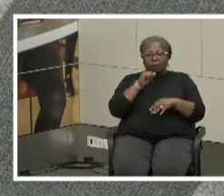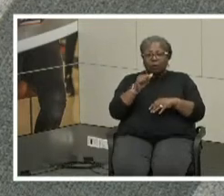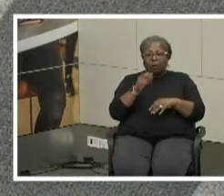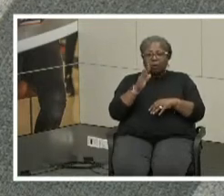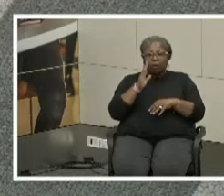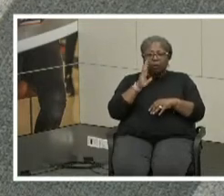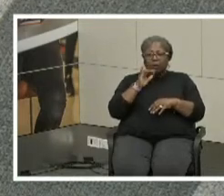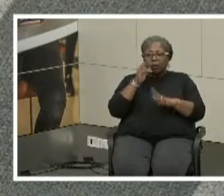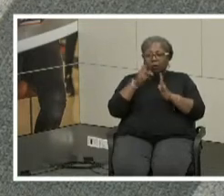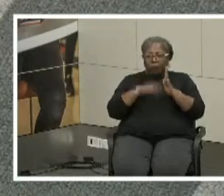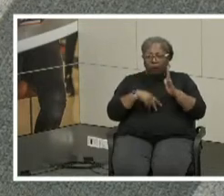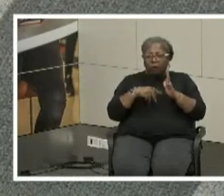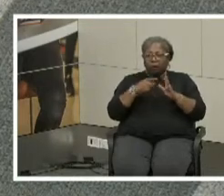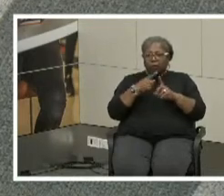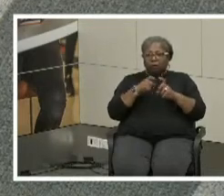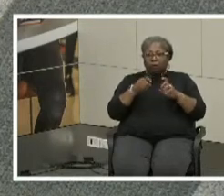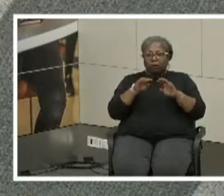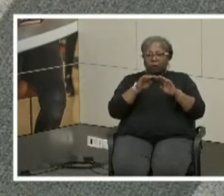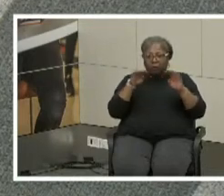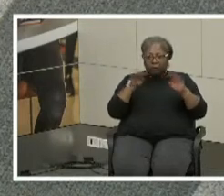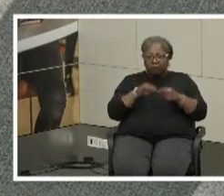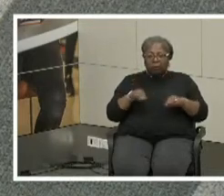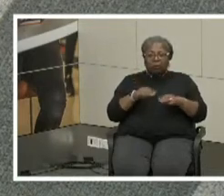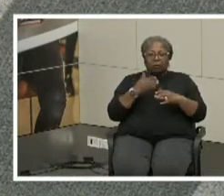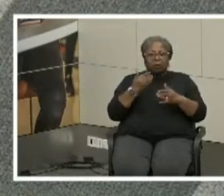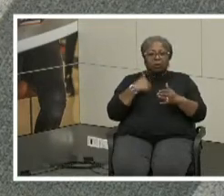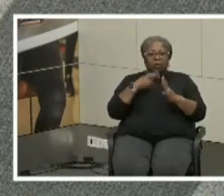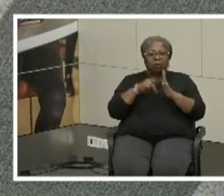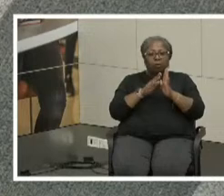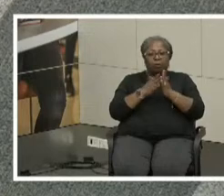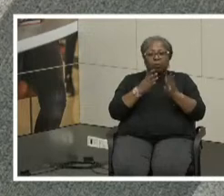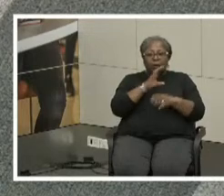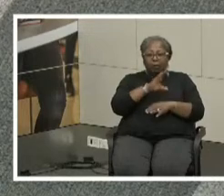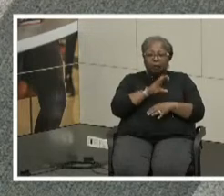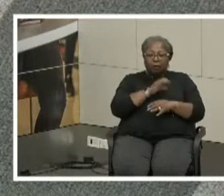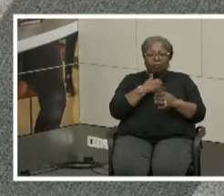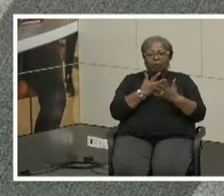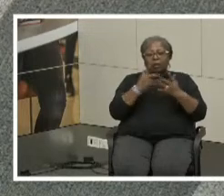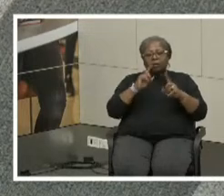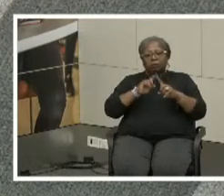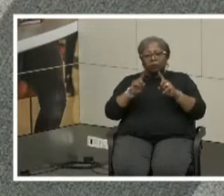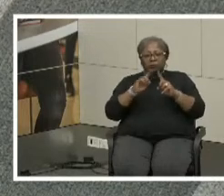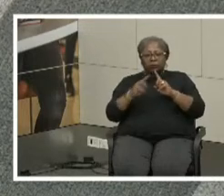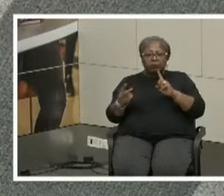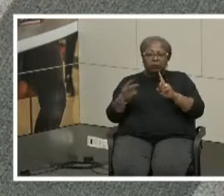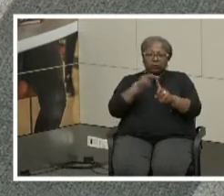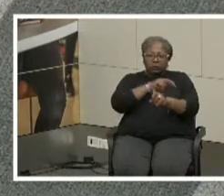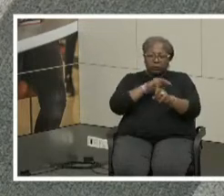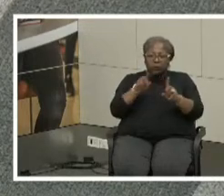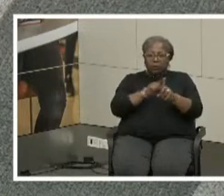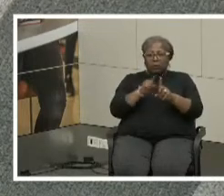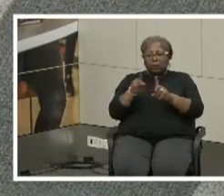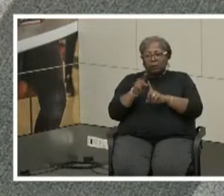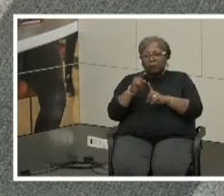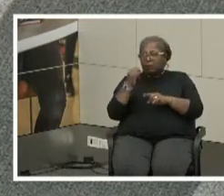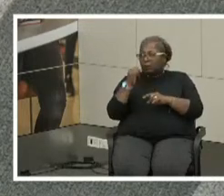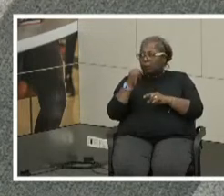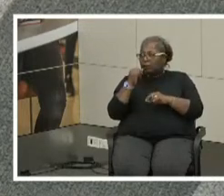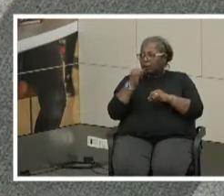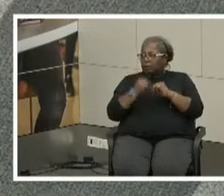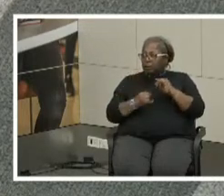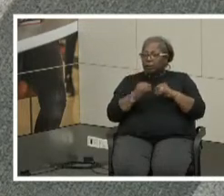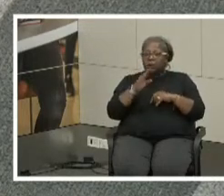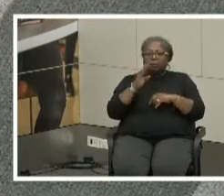up off the shelf for example I have read books where the characters have lots of different perspectives like the last